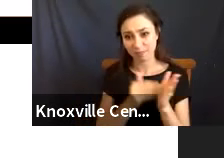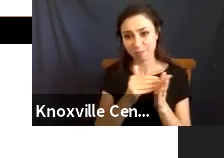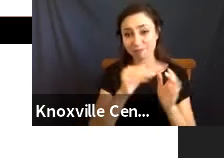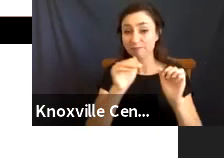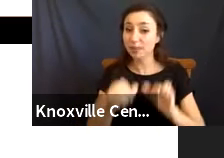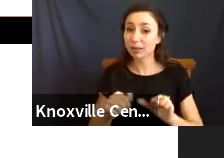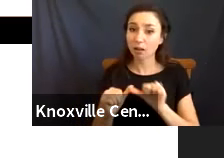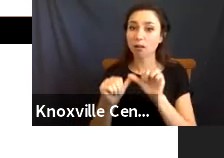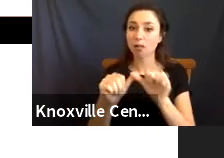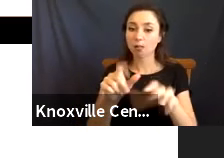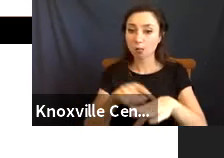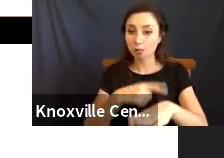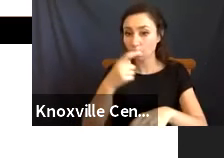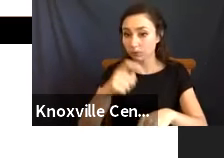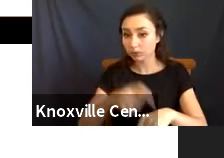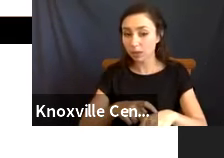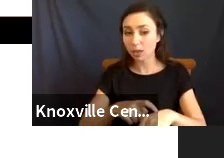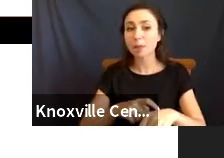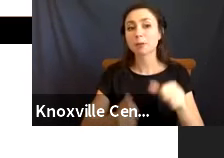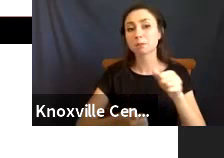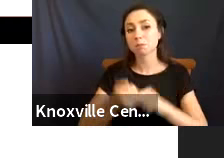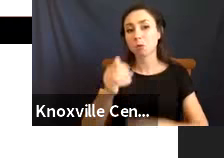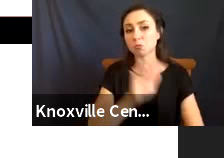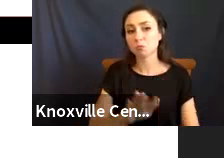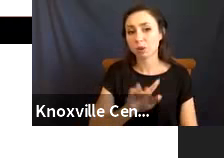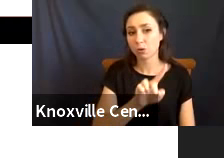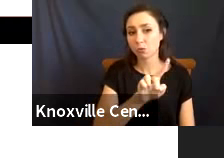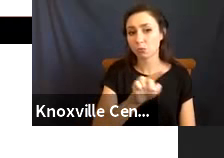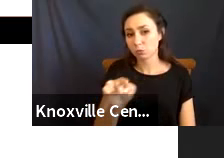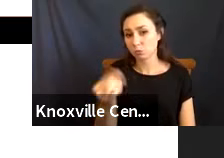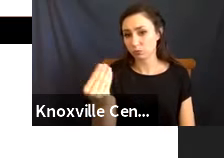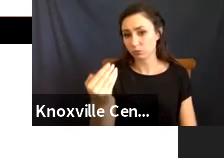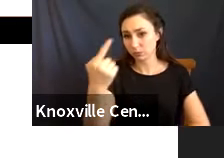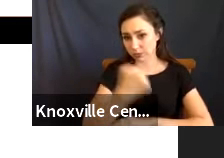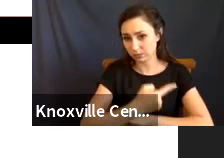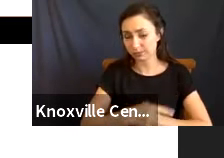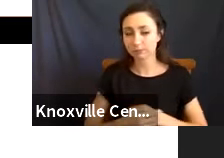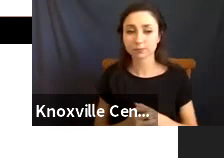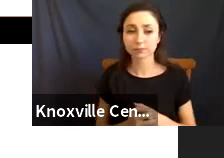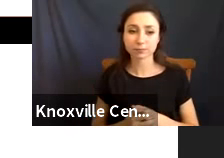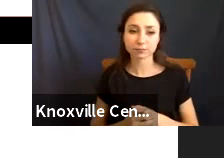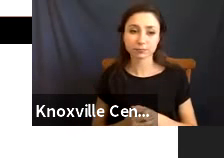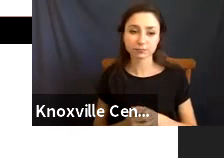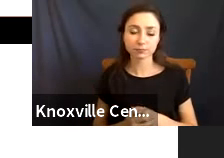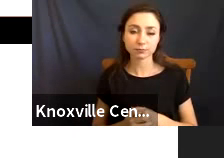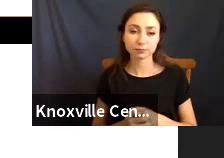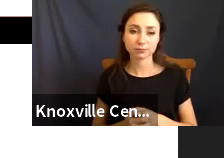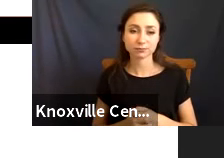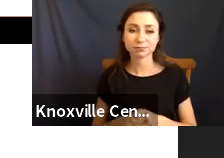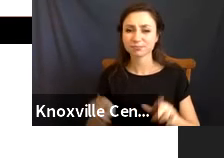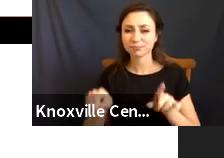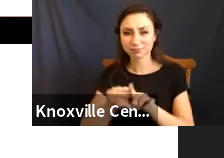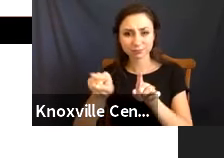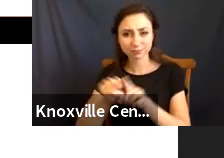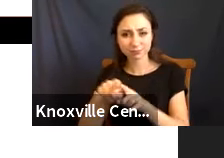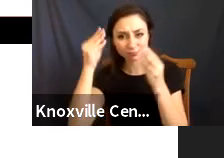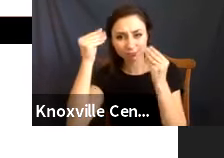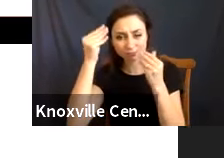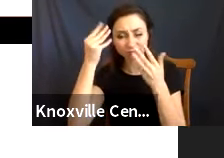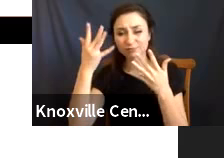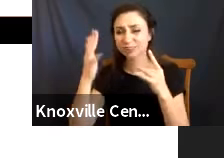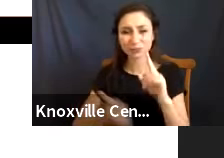but most hospitalizations are in that range. And another thing to think about is what's the impact of a super spreader